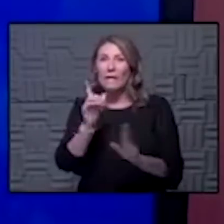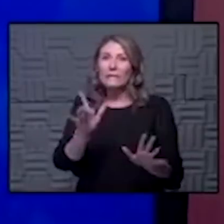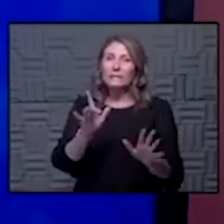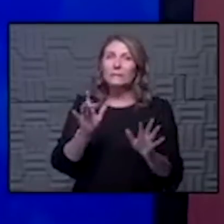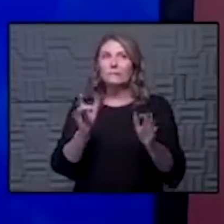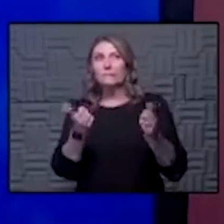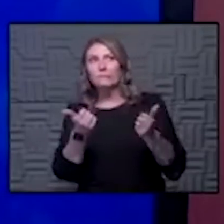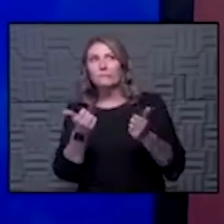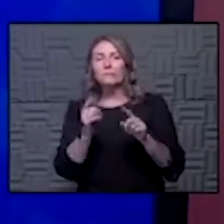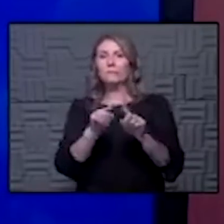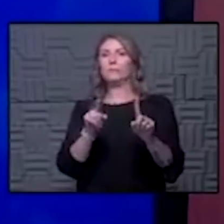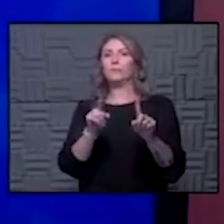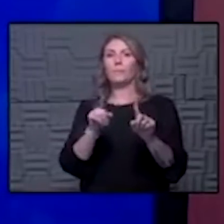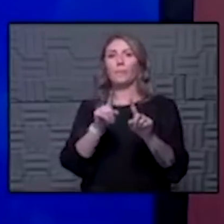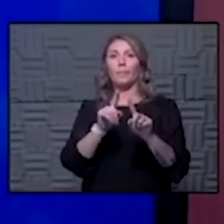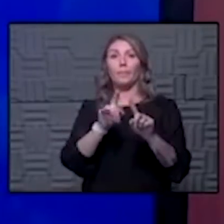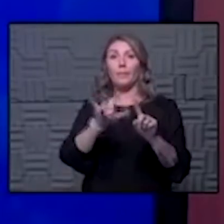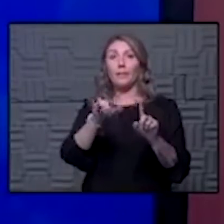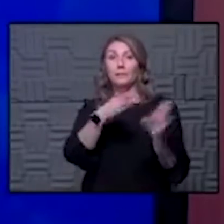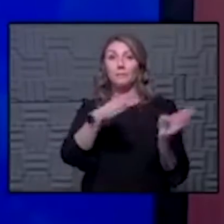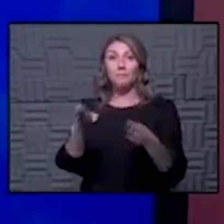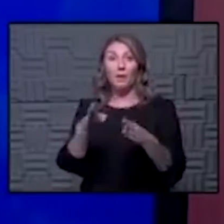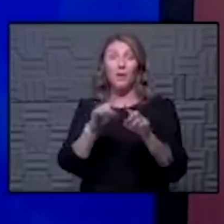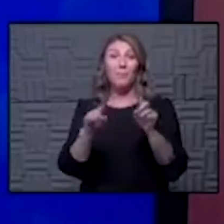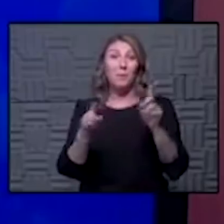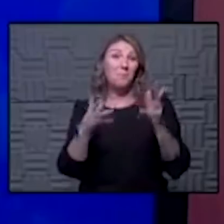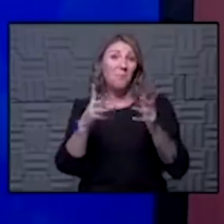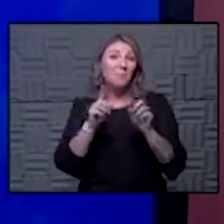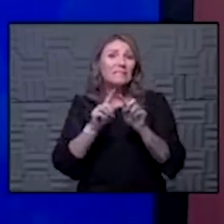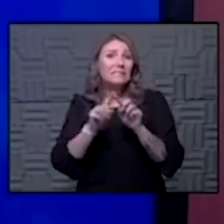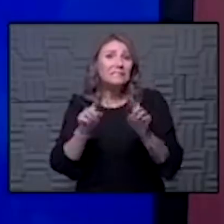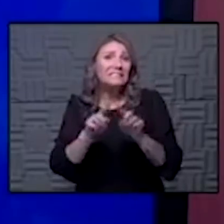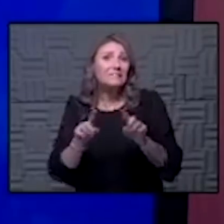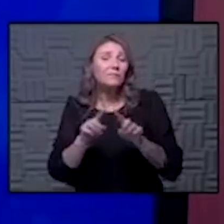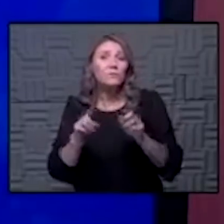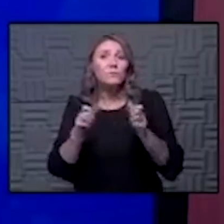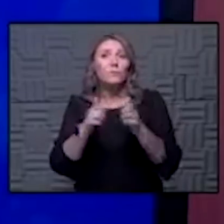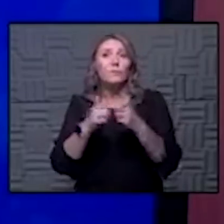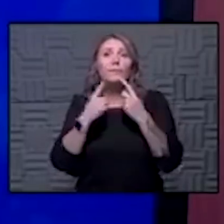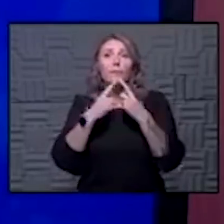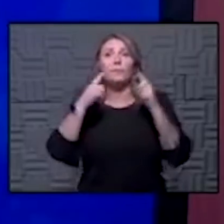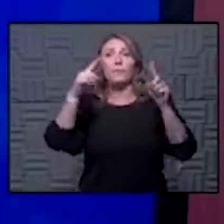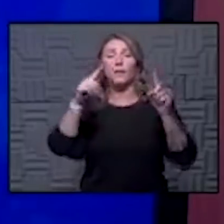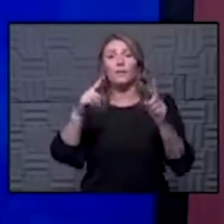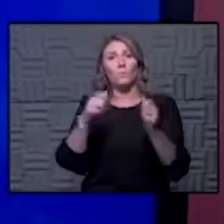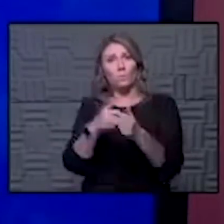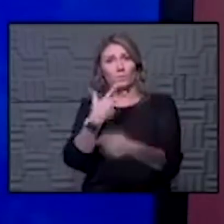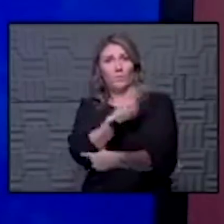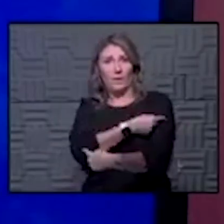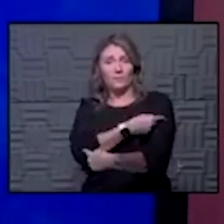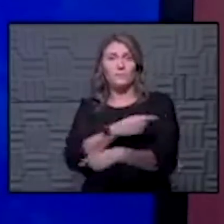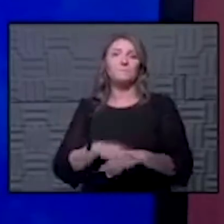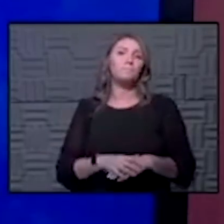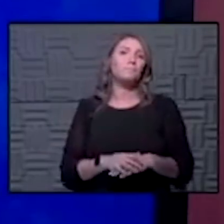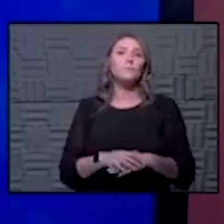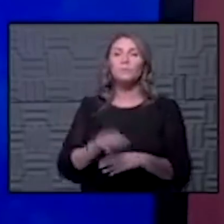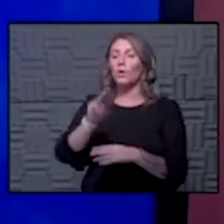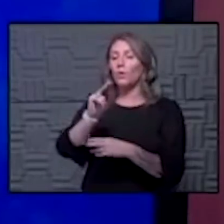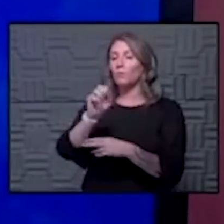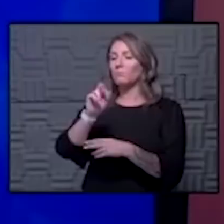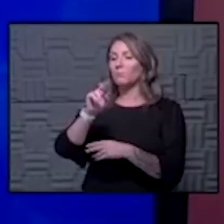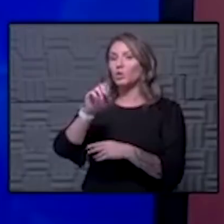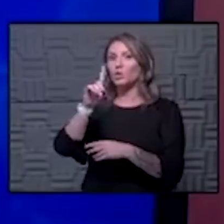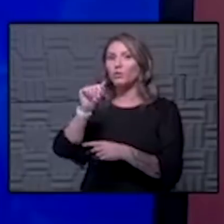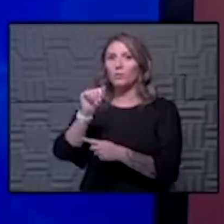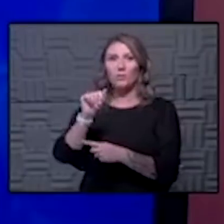that. That's the plan, but there might be slight differences in the effectiveness of the vaccine. So the Moderna